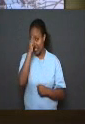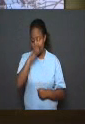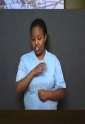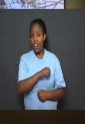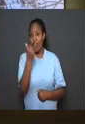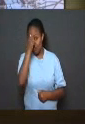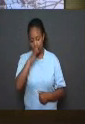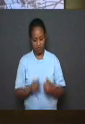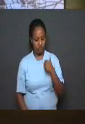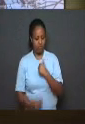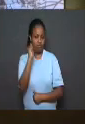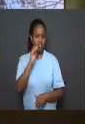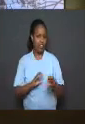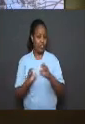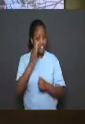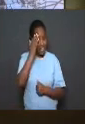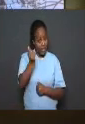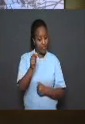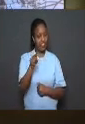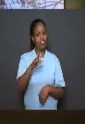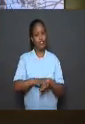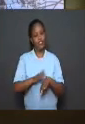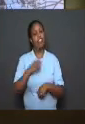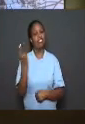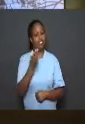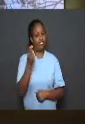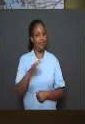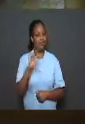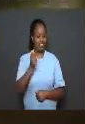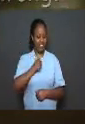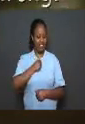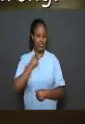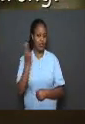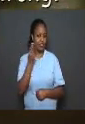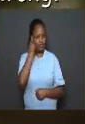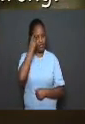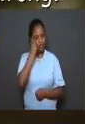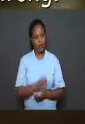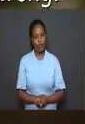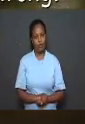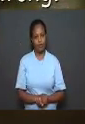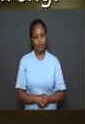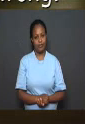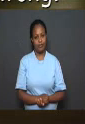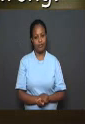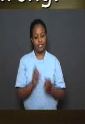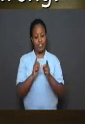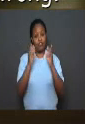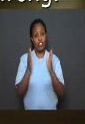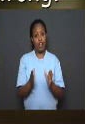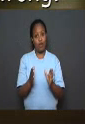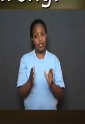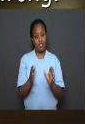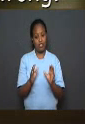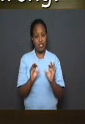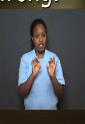others in order to gain benefits for themselves. When unjust actions